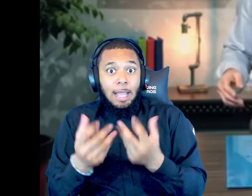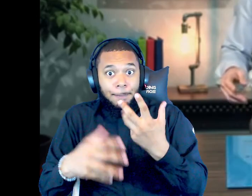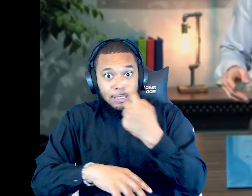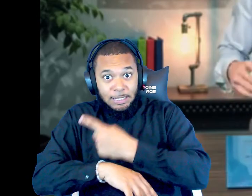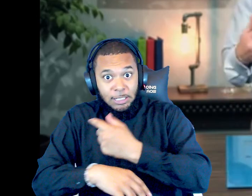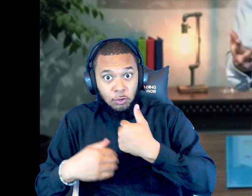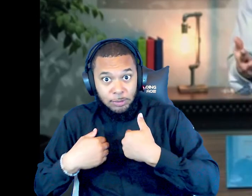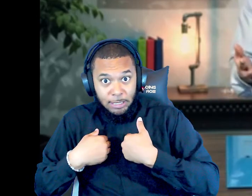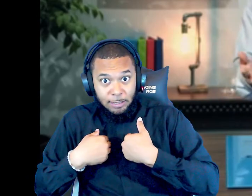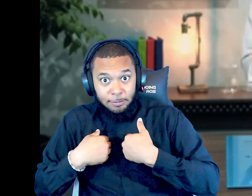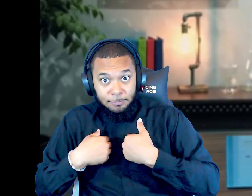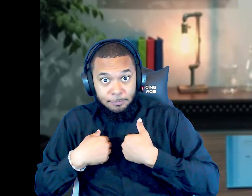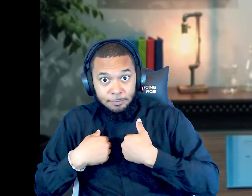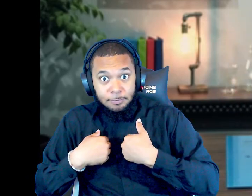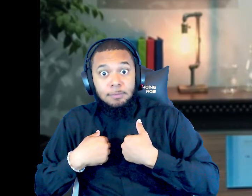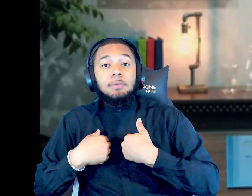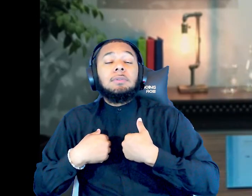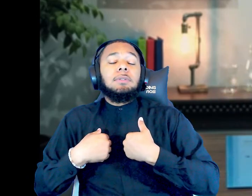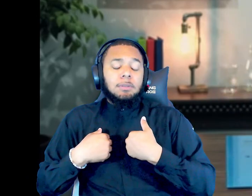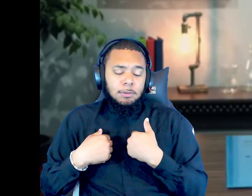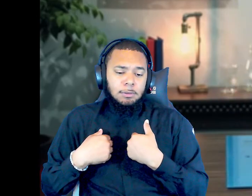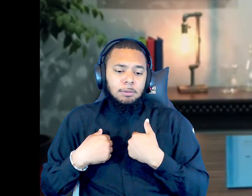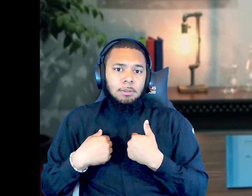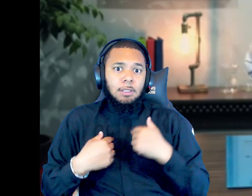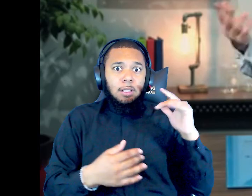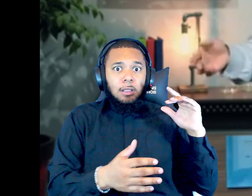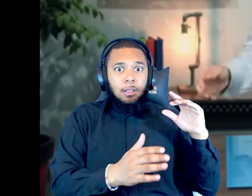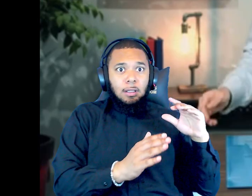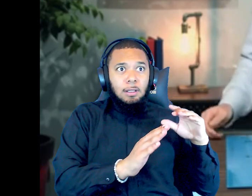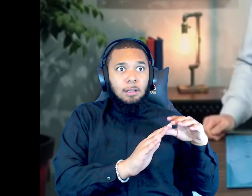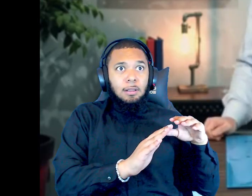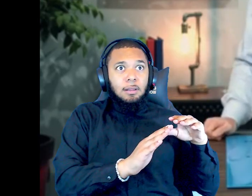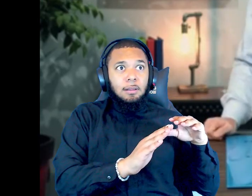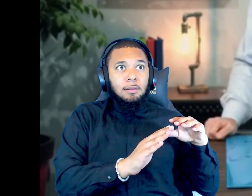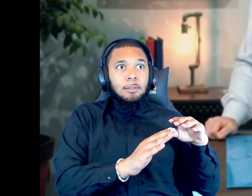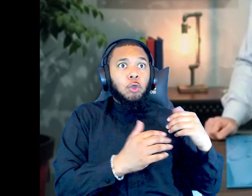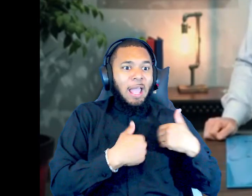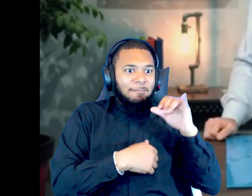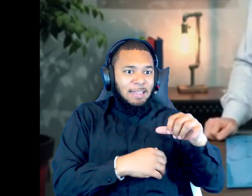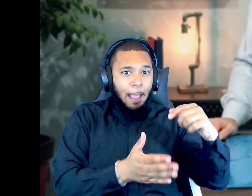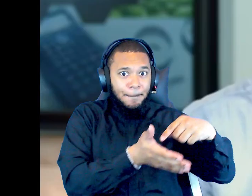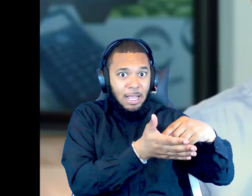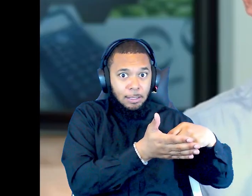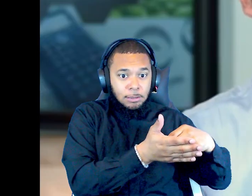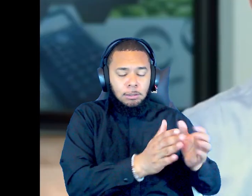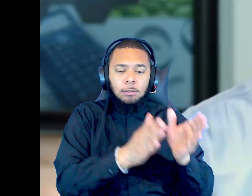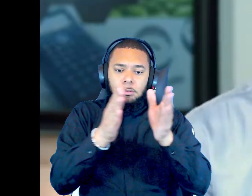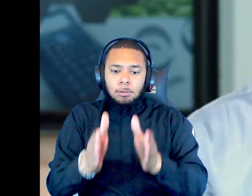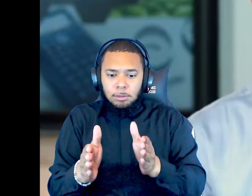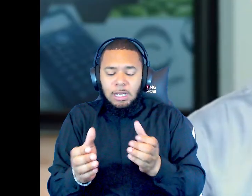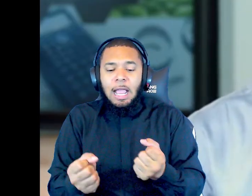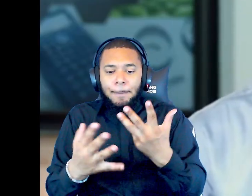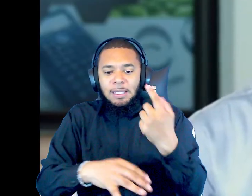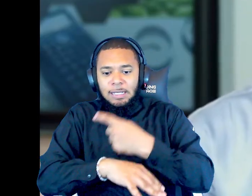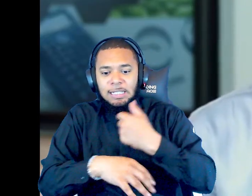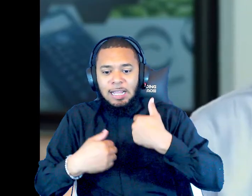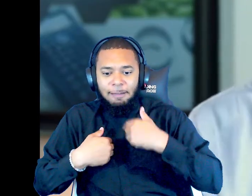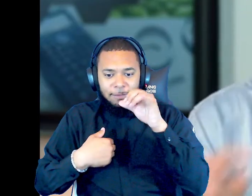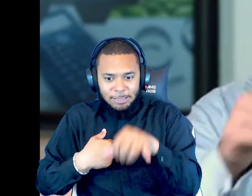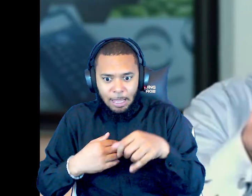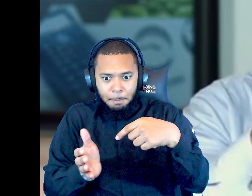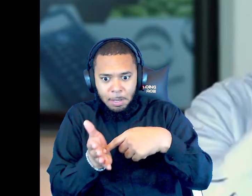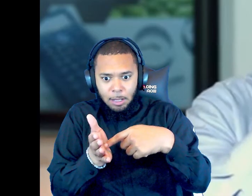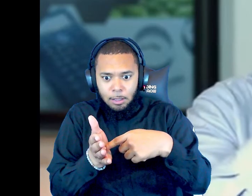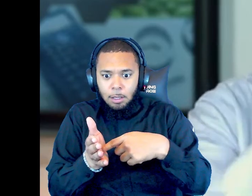balance, you add that to the number of days you had at a different balance, and then divide that by the number of days in that month, using, of course,